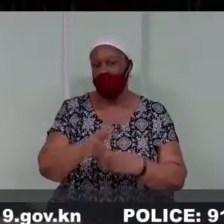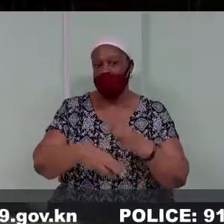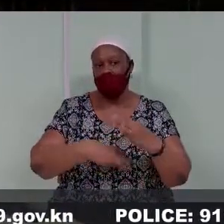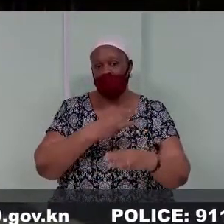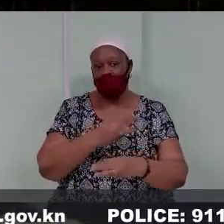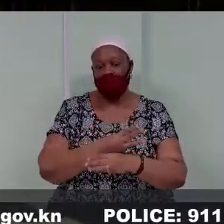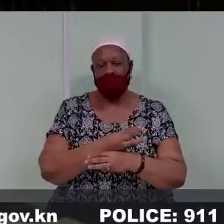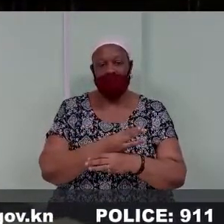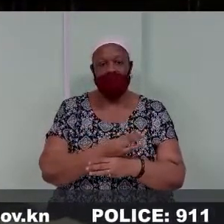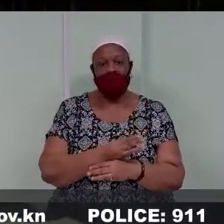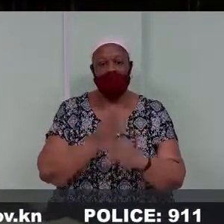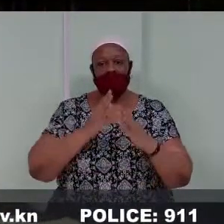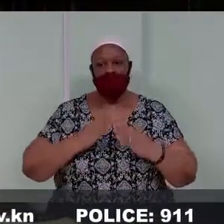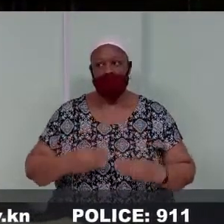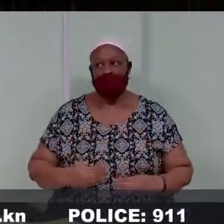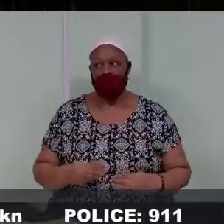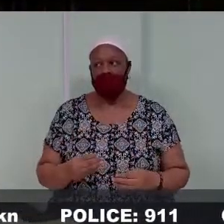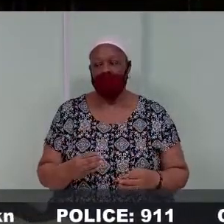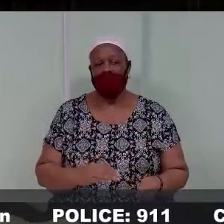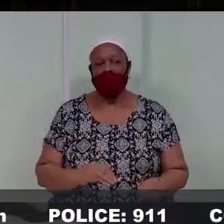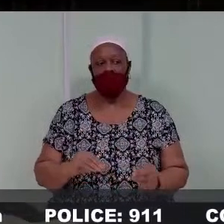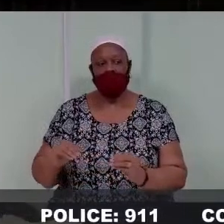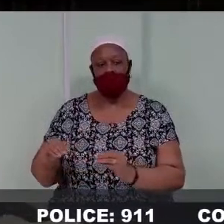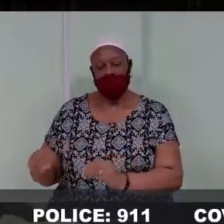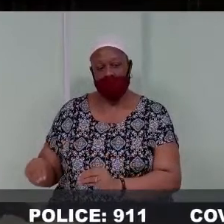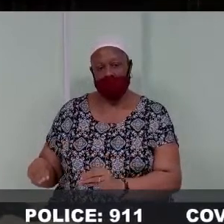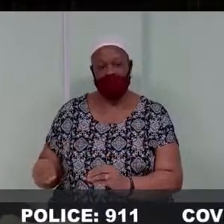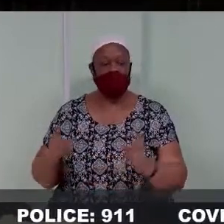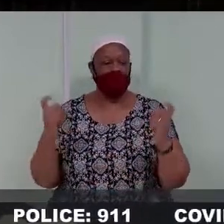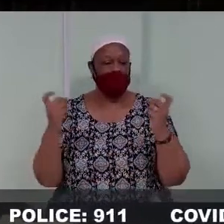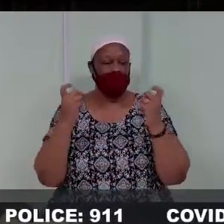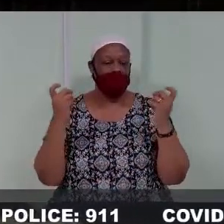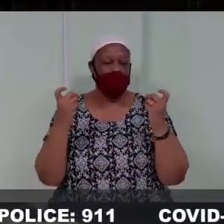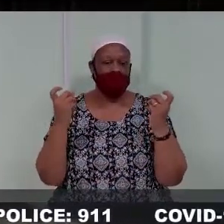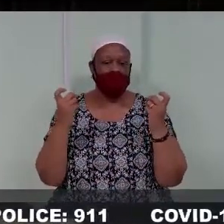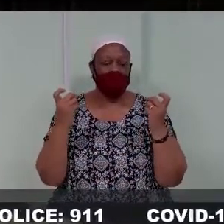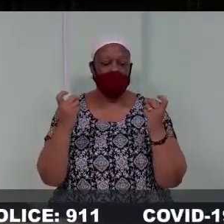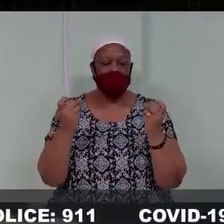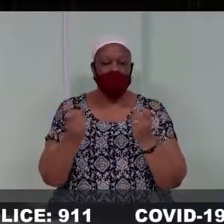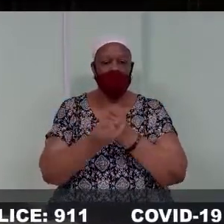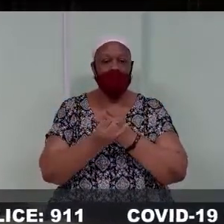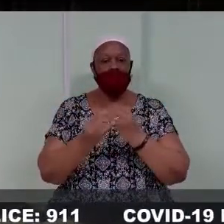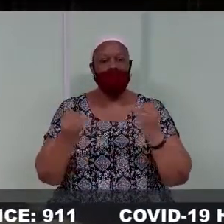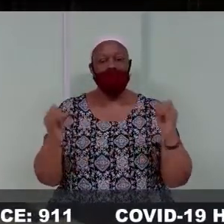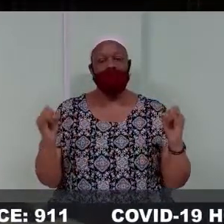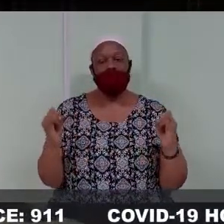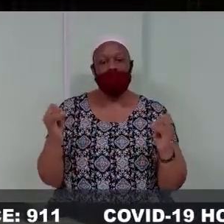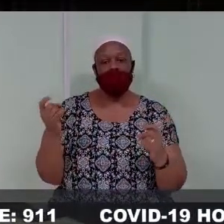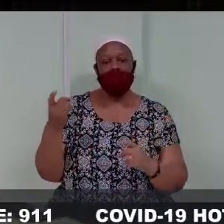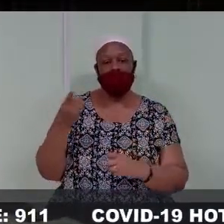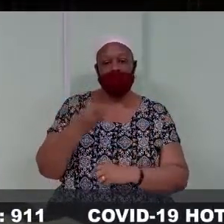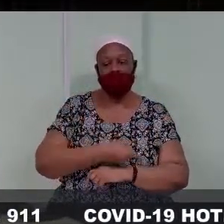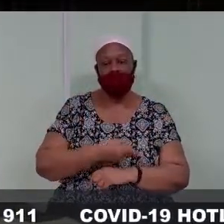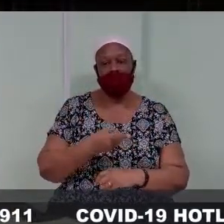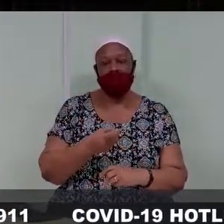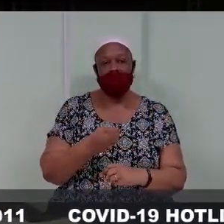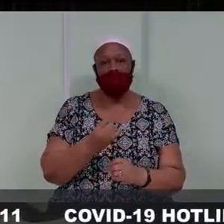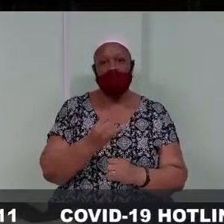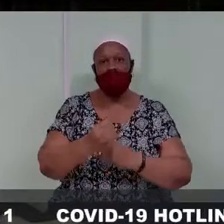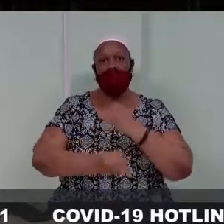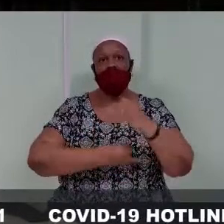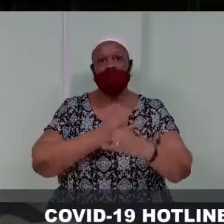worldwide body, has set aside to celebrate the International Day of Sign Languages, which is a